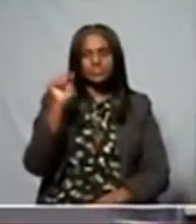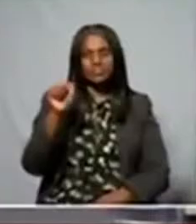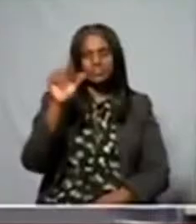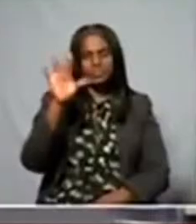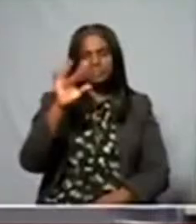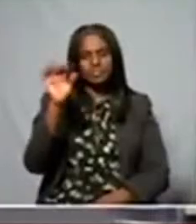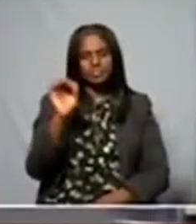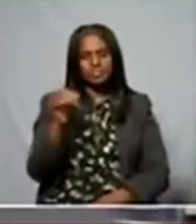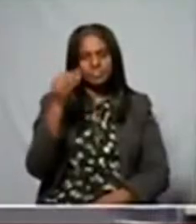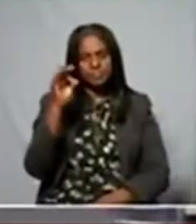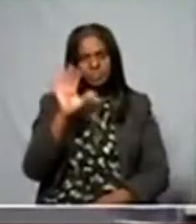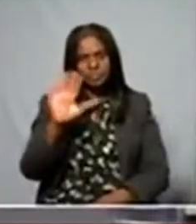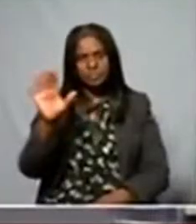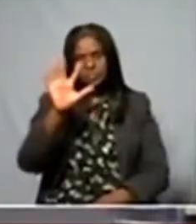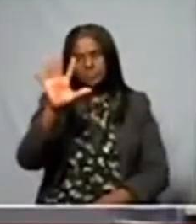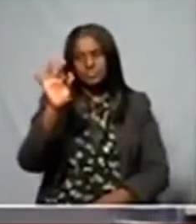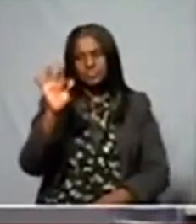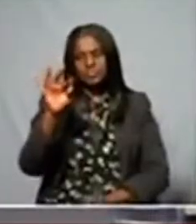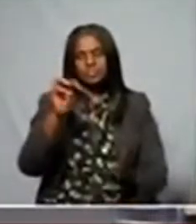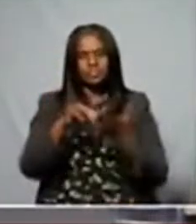12.8% of the